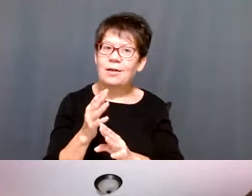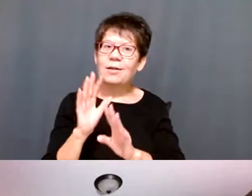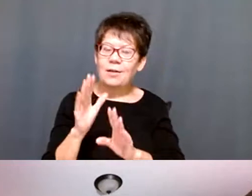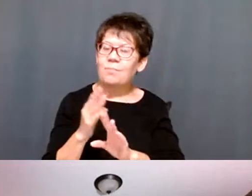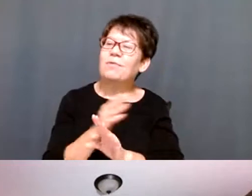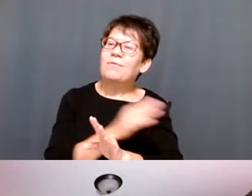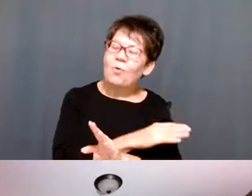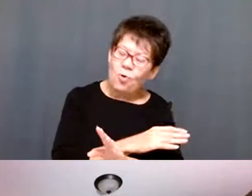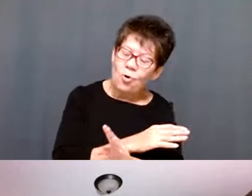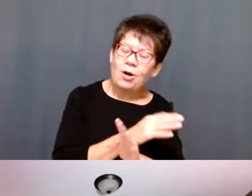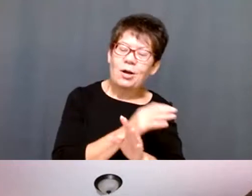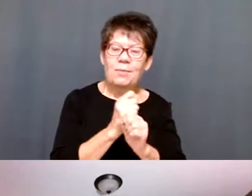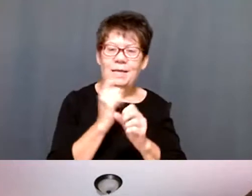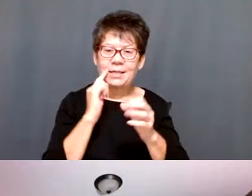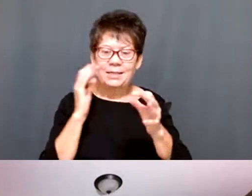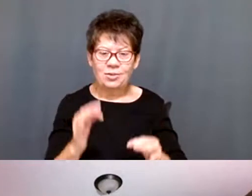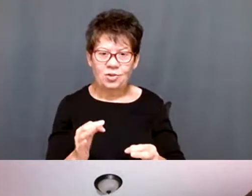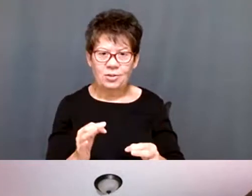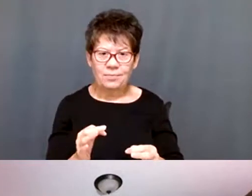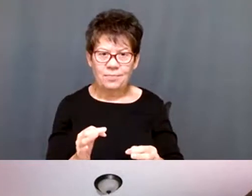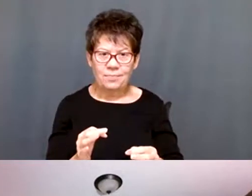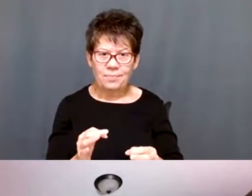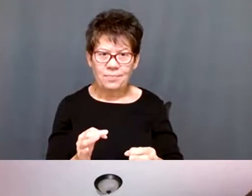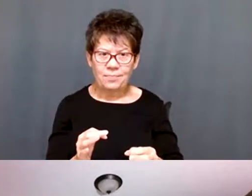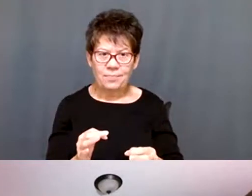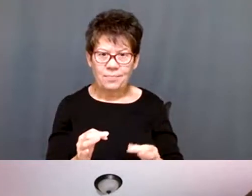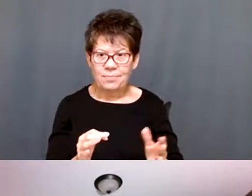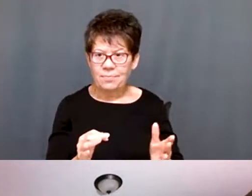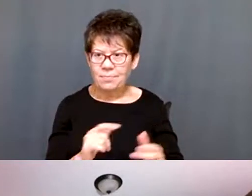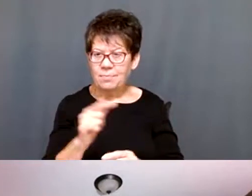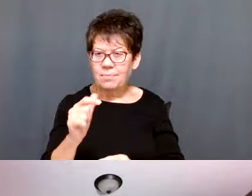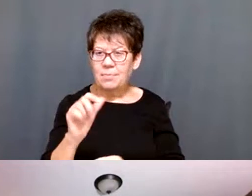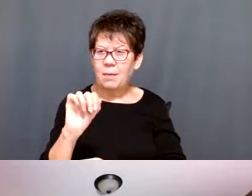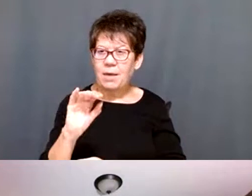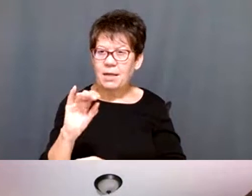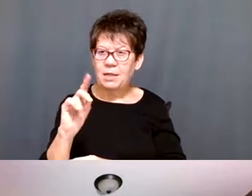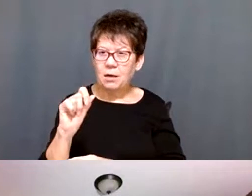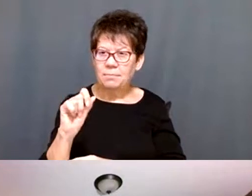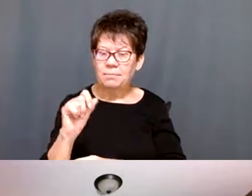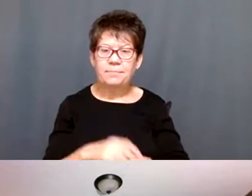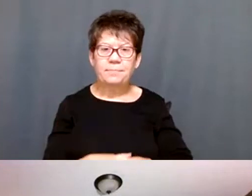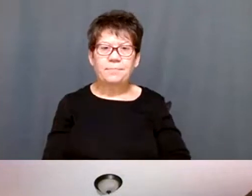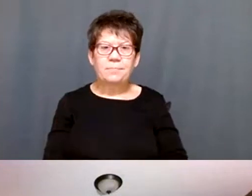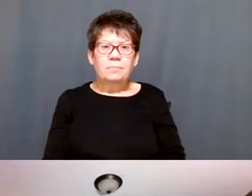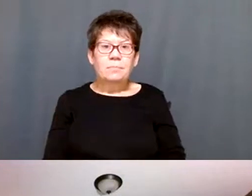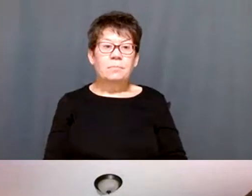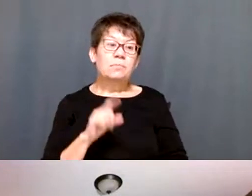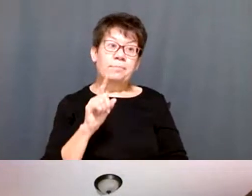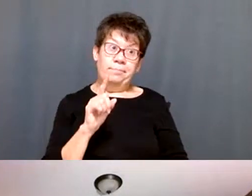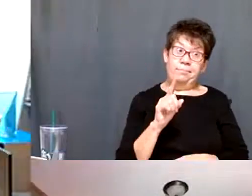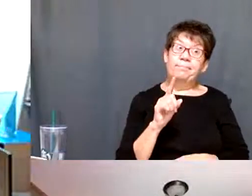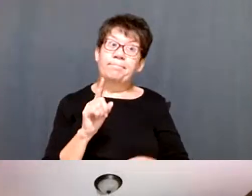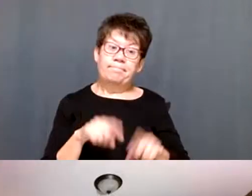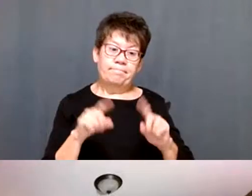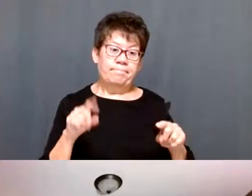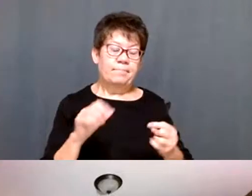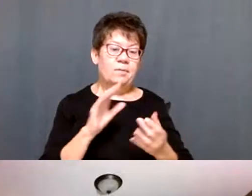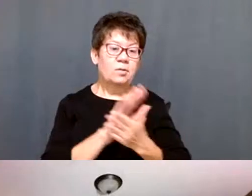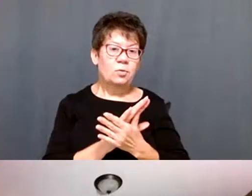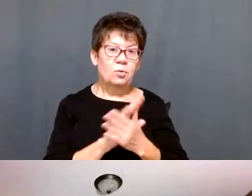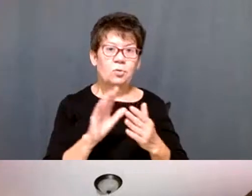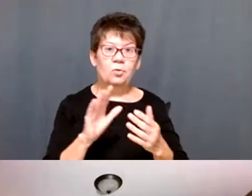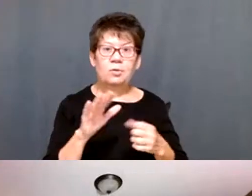decision? Excuse me. Go to Amanda for this one as well. This will vary school district, meeting